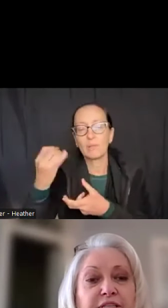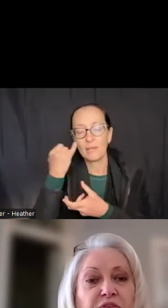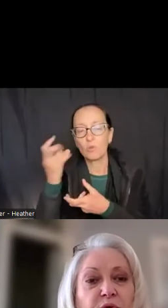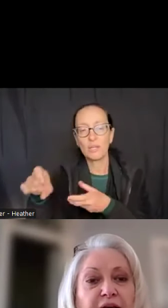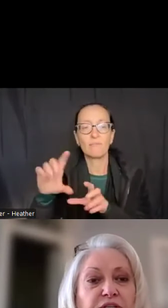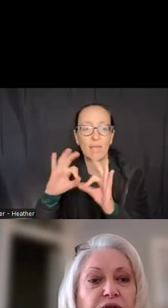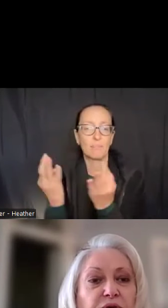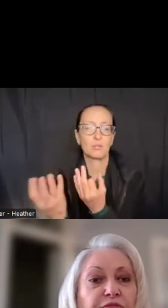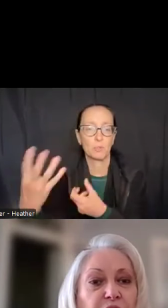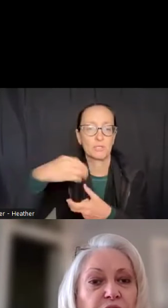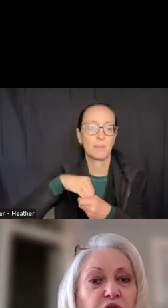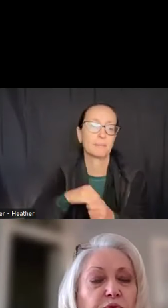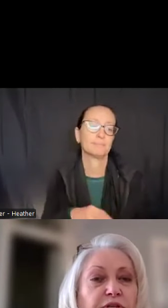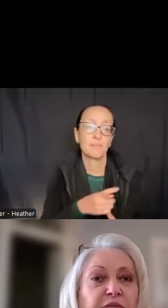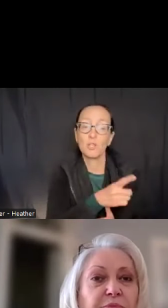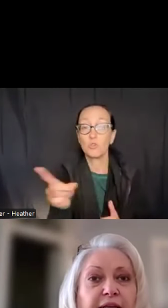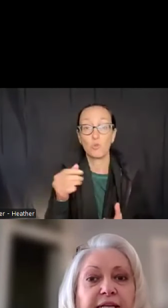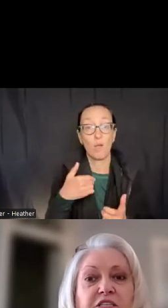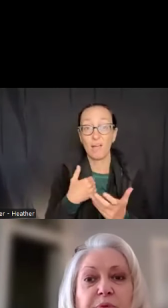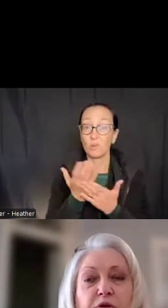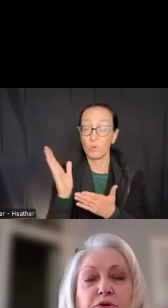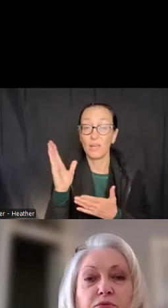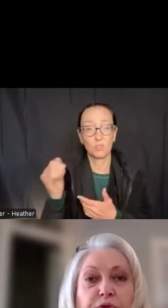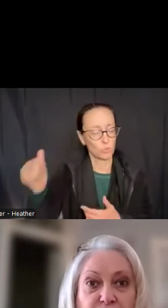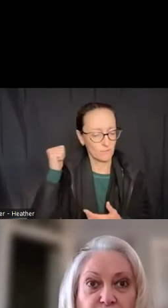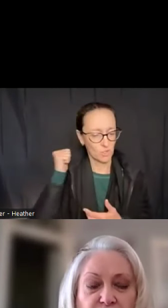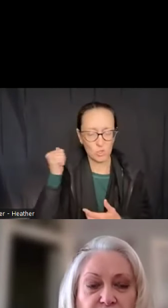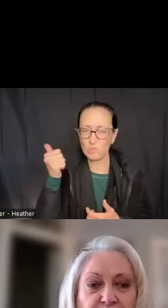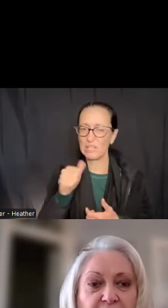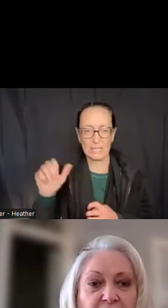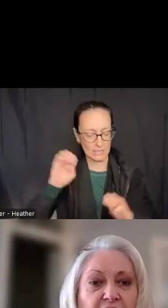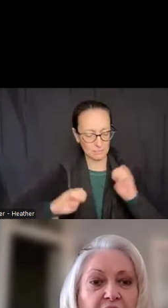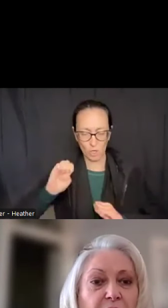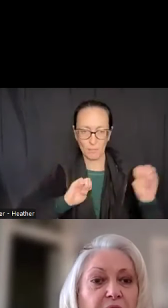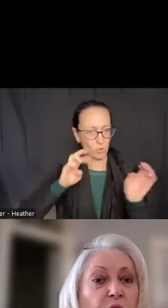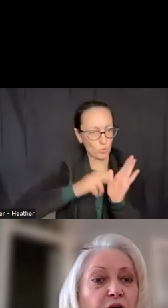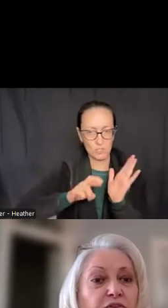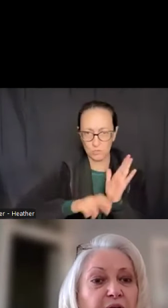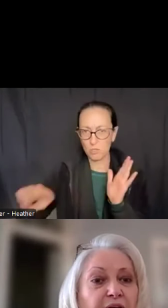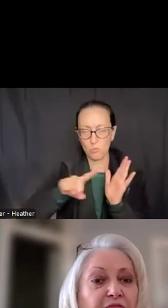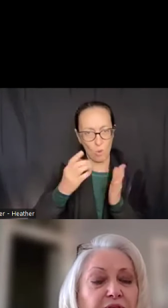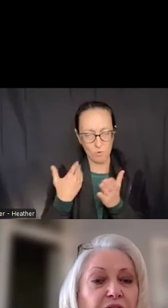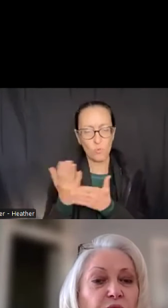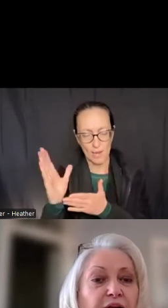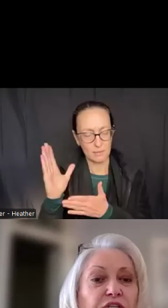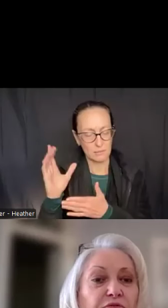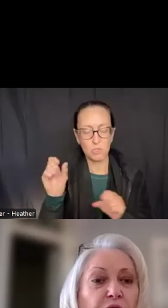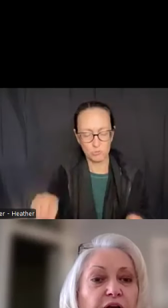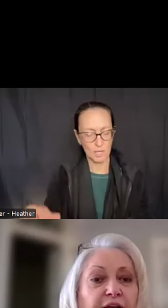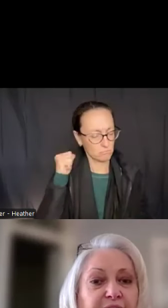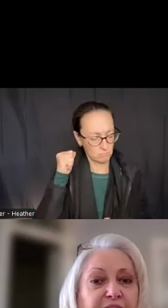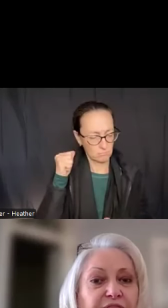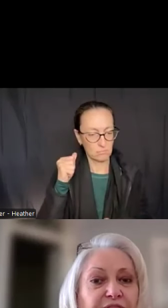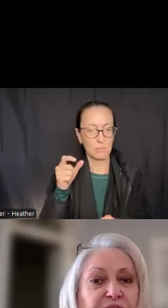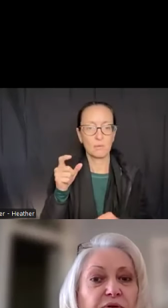And you always have the right to refuse to participate in experimental research. And you also have the right to